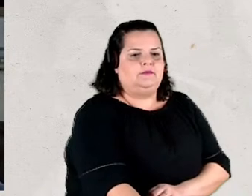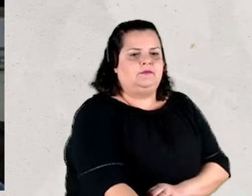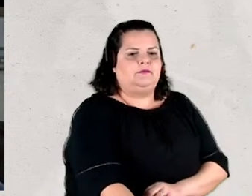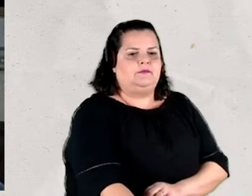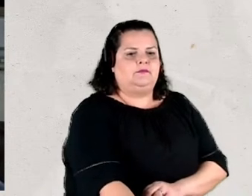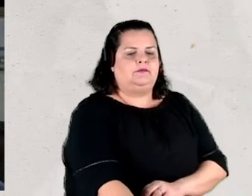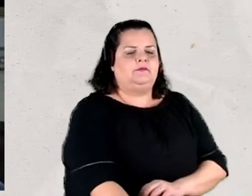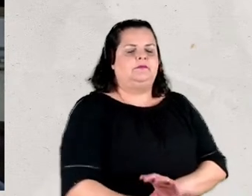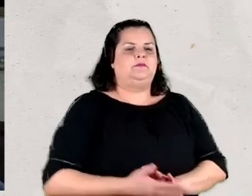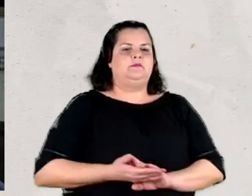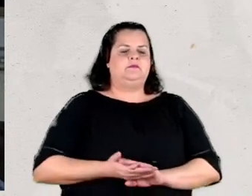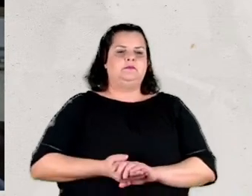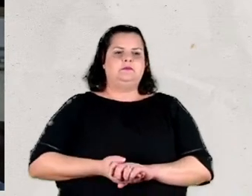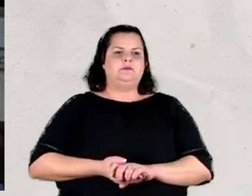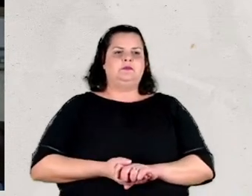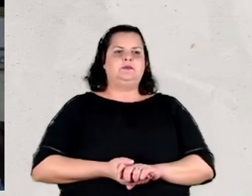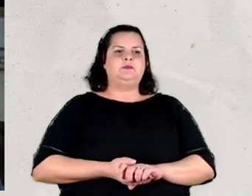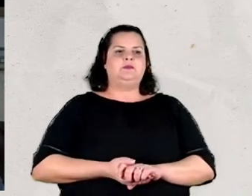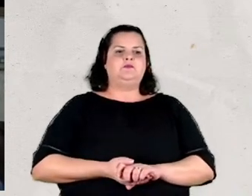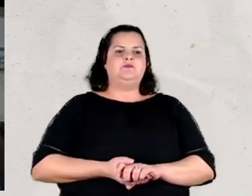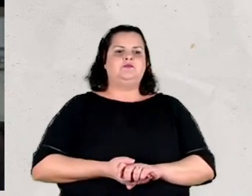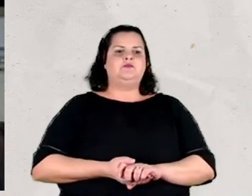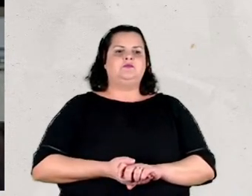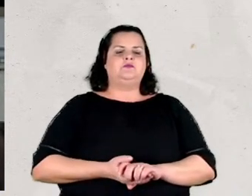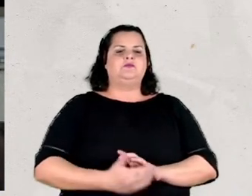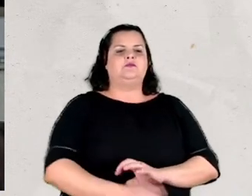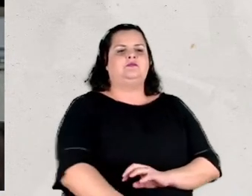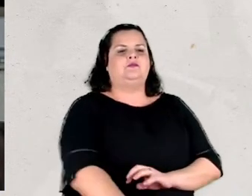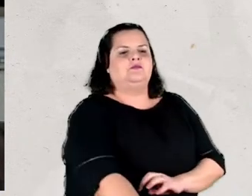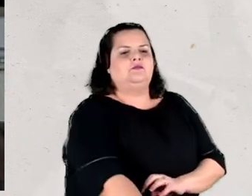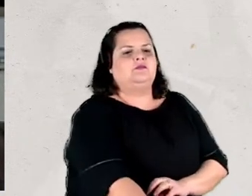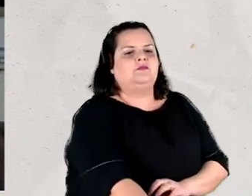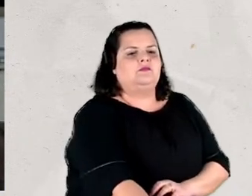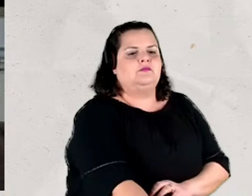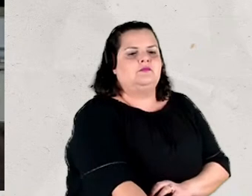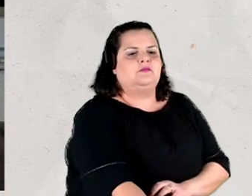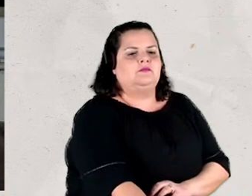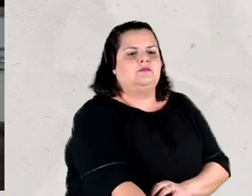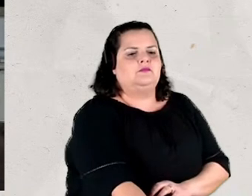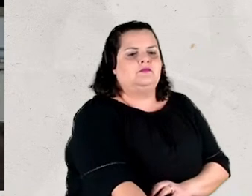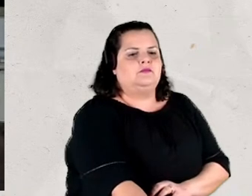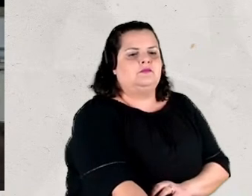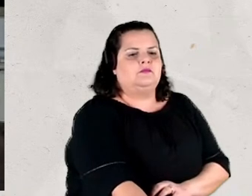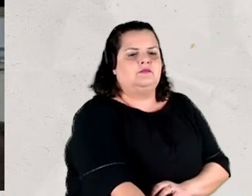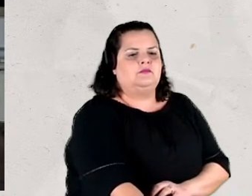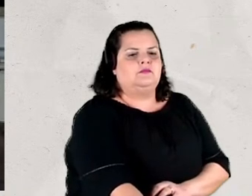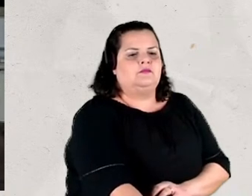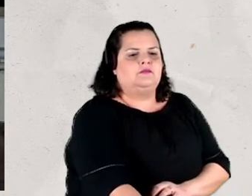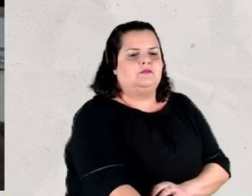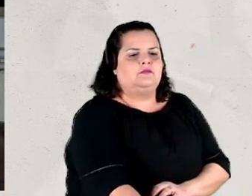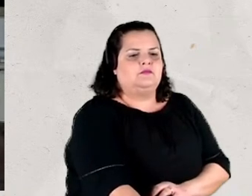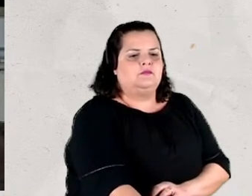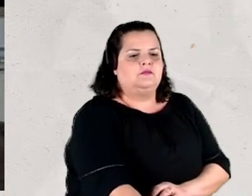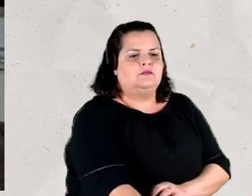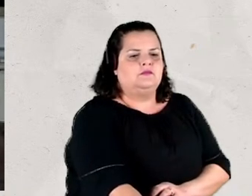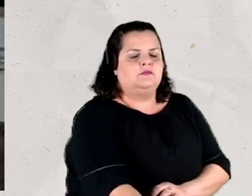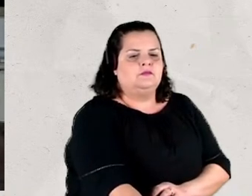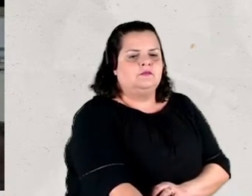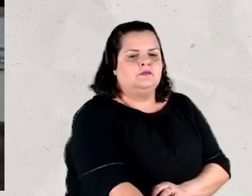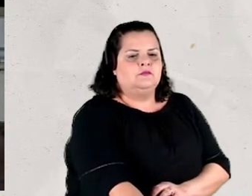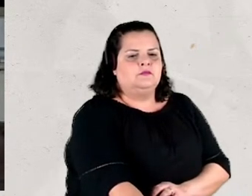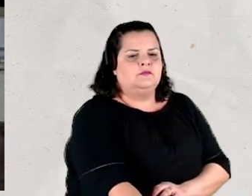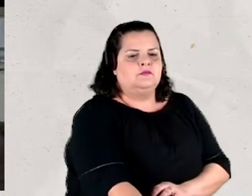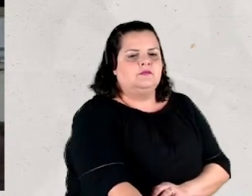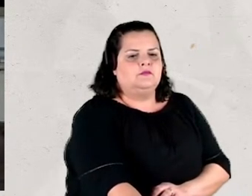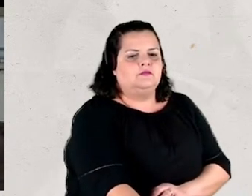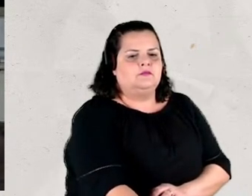Does it indicate that you believe there's a certain degree, maybe big or small degree,